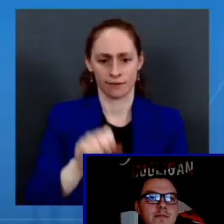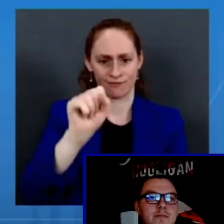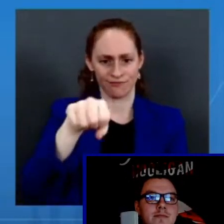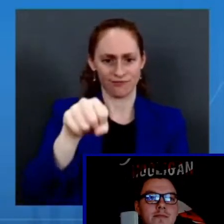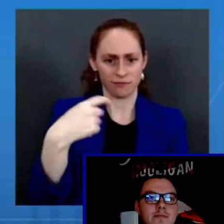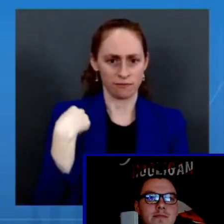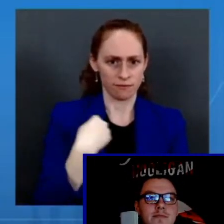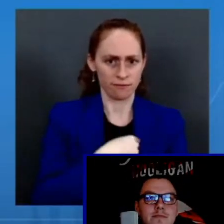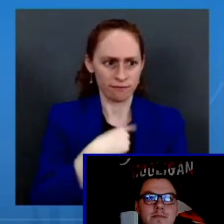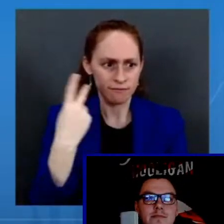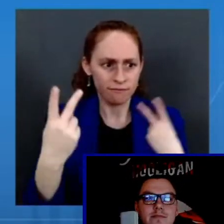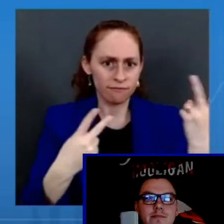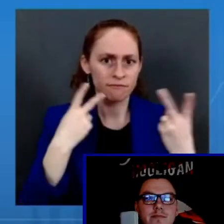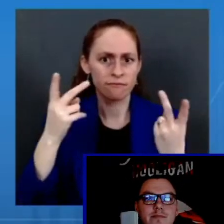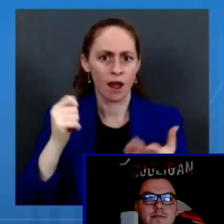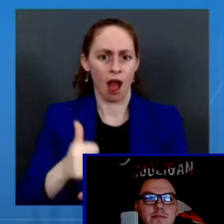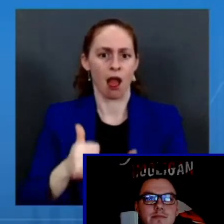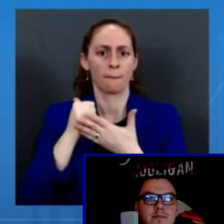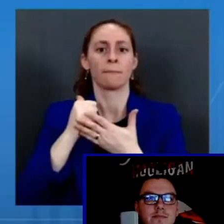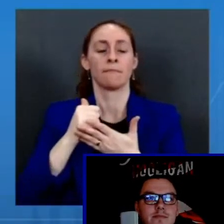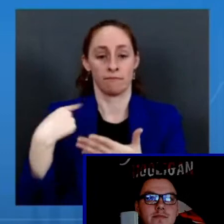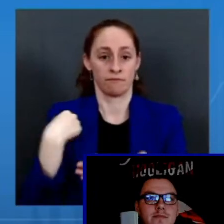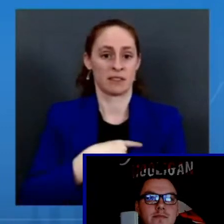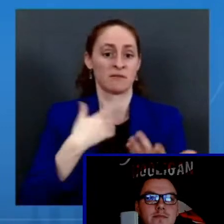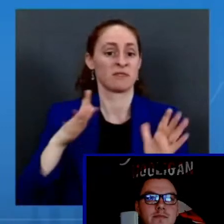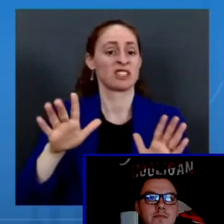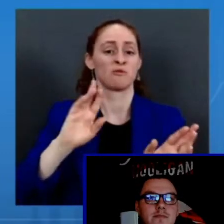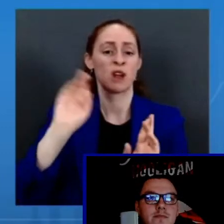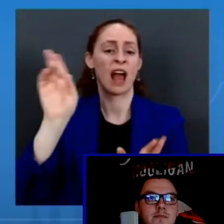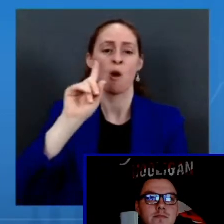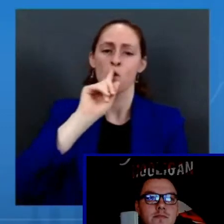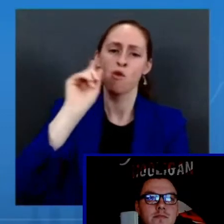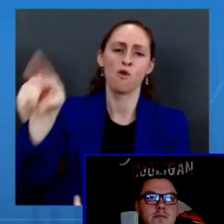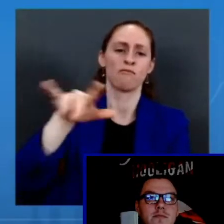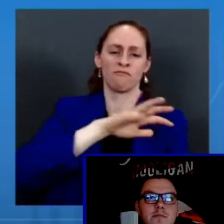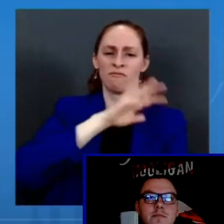treatment courses of Pfizer and 3 million courses of Merck.